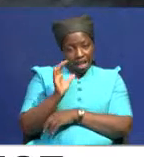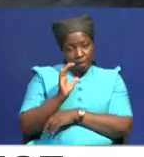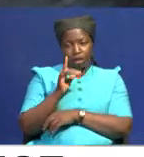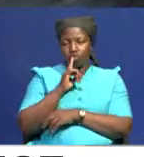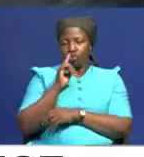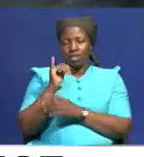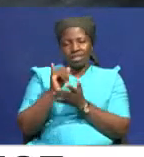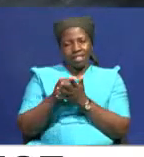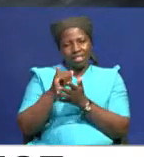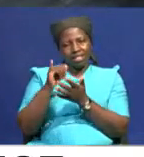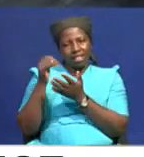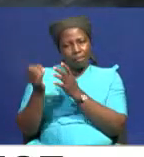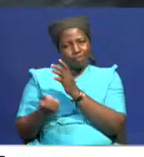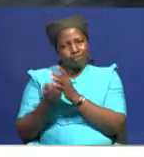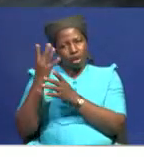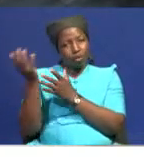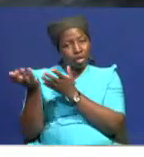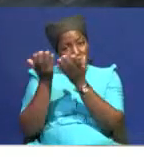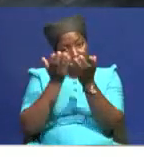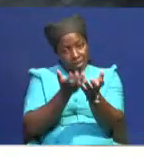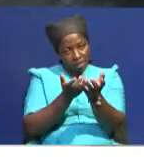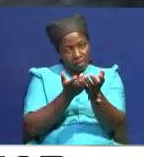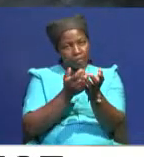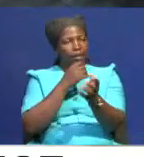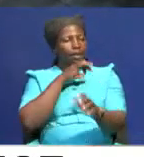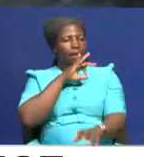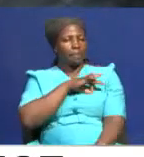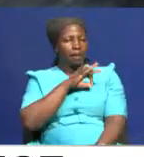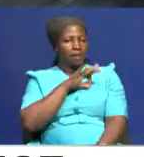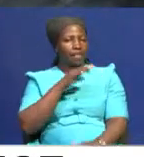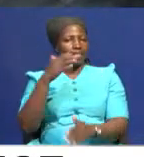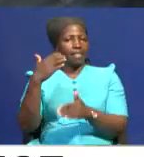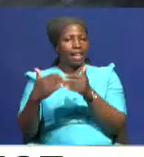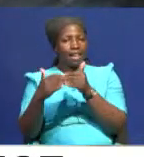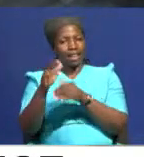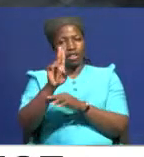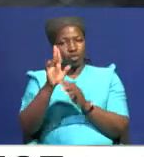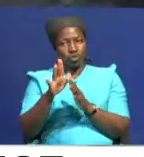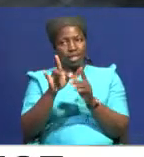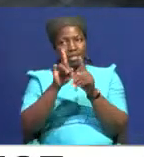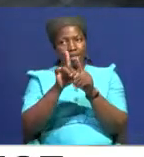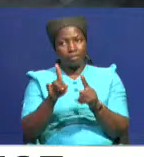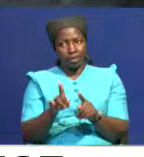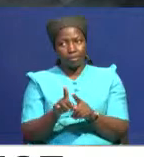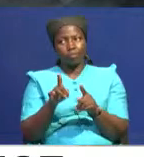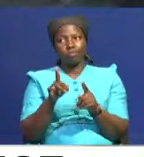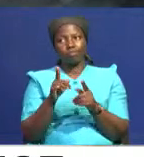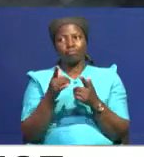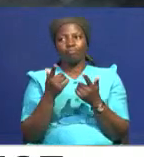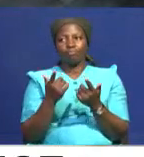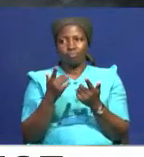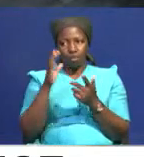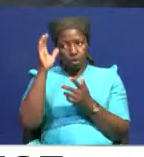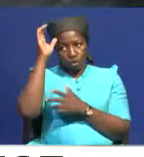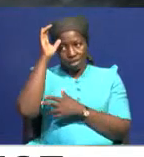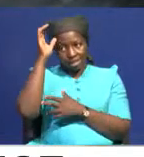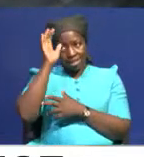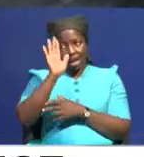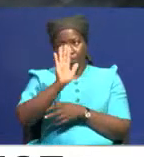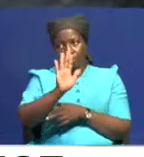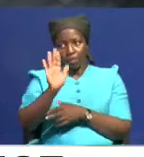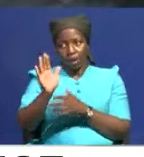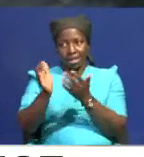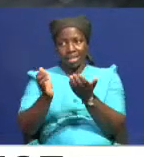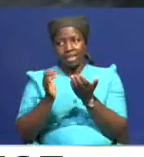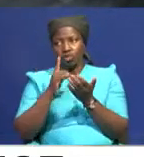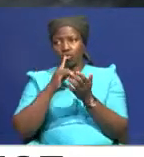products we are bringing into this market are beneficial to the end users and also takes into consideration what are their needs. So